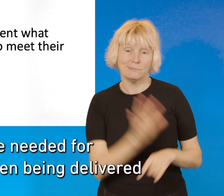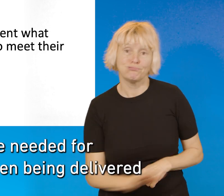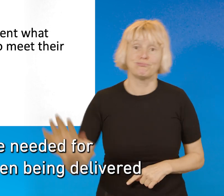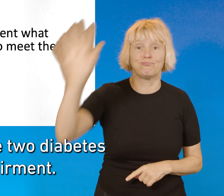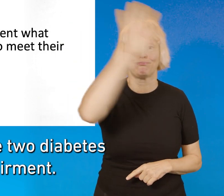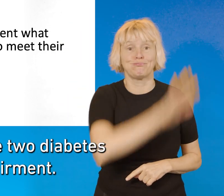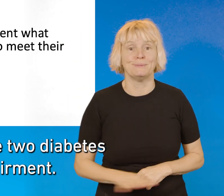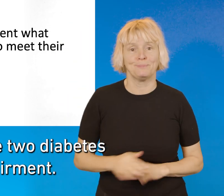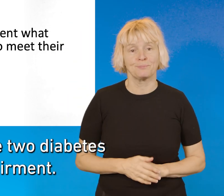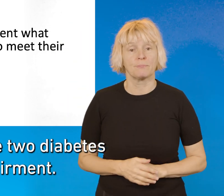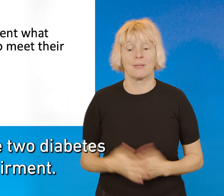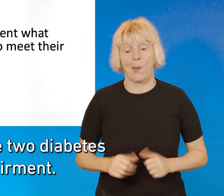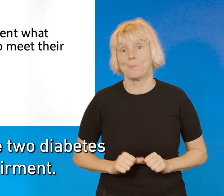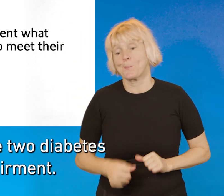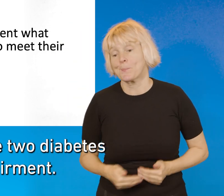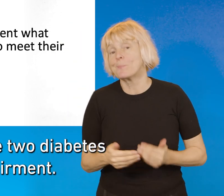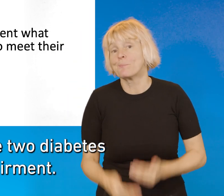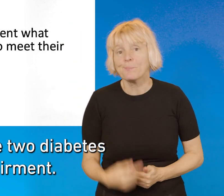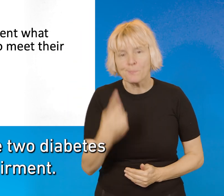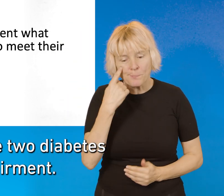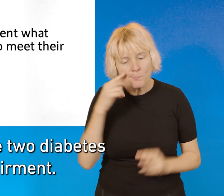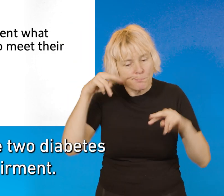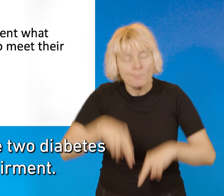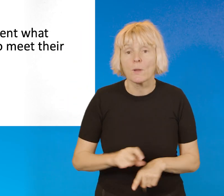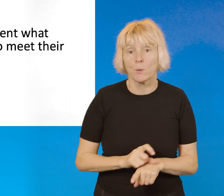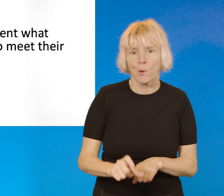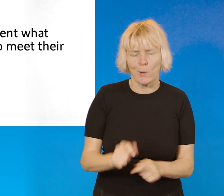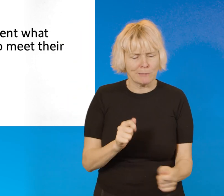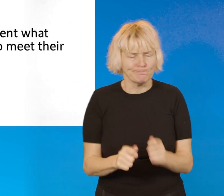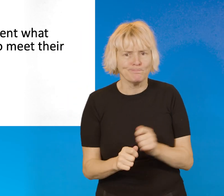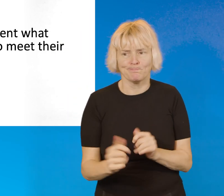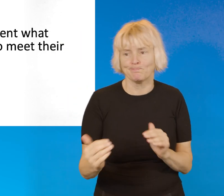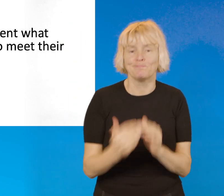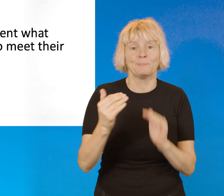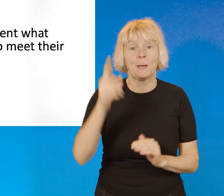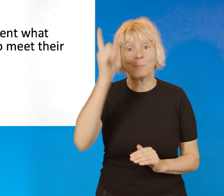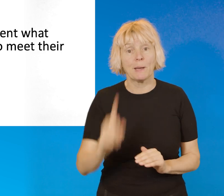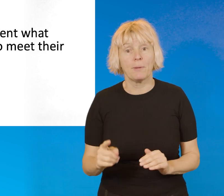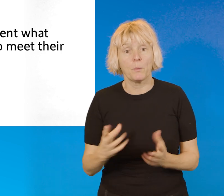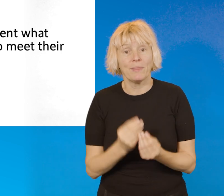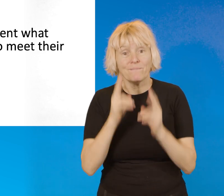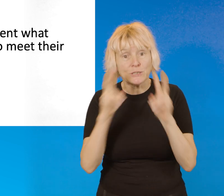when being delivered to people living with type 2 diabetes with a visual impairment.